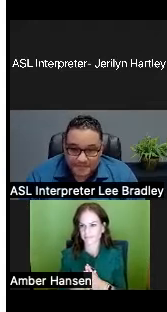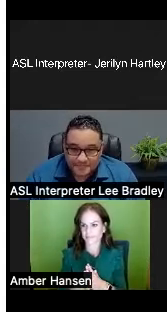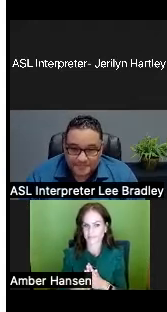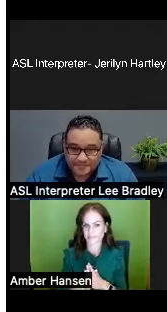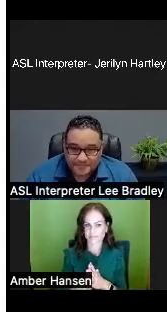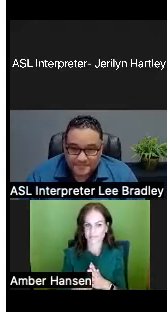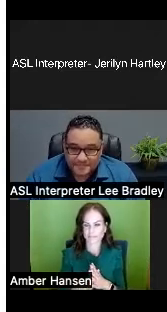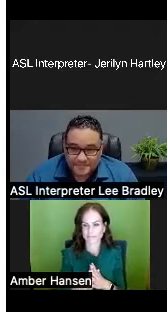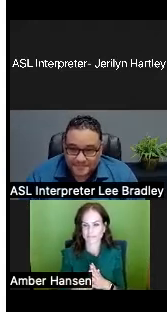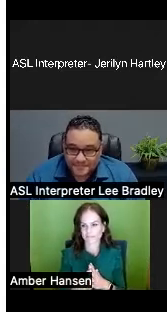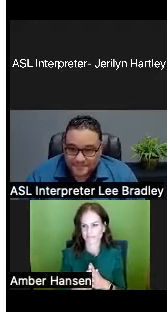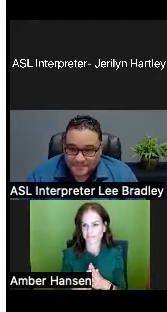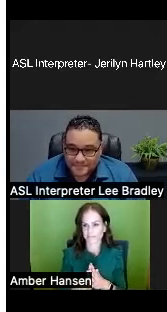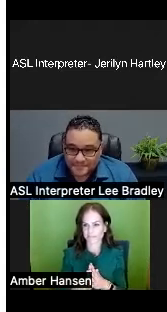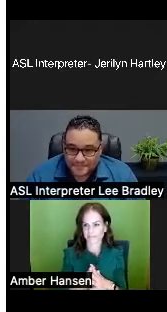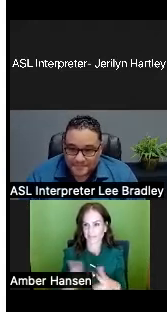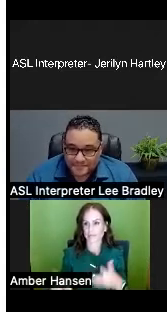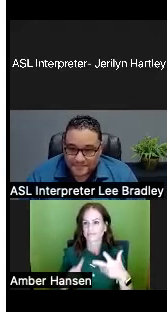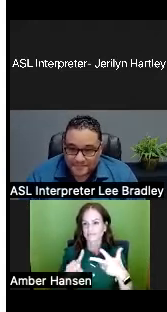Ready?